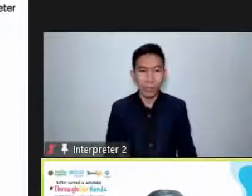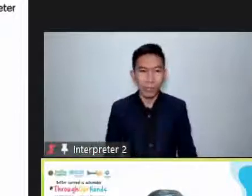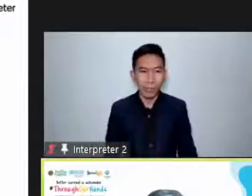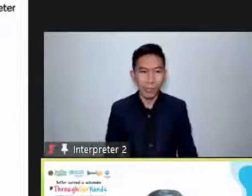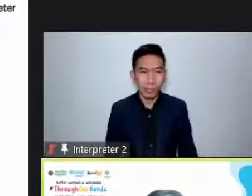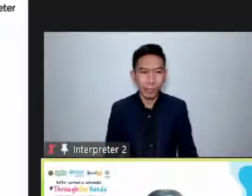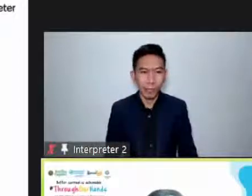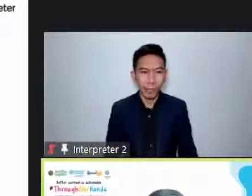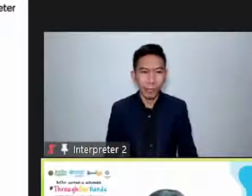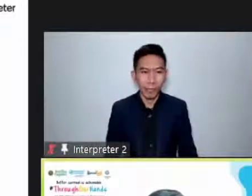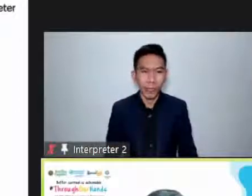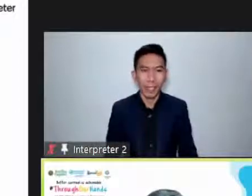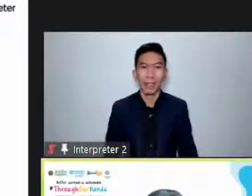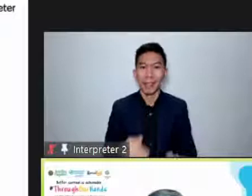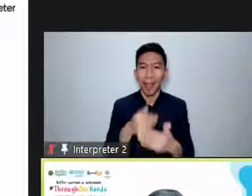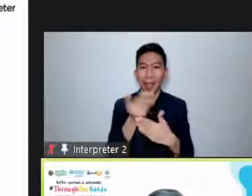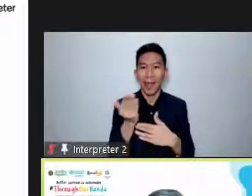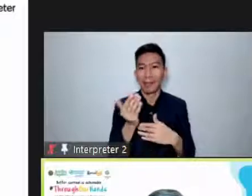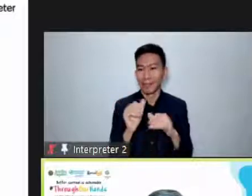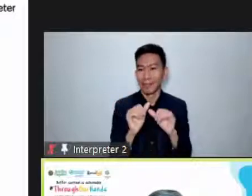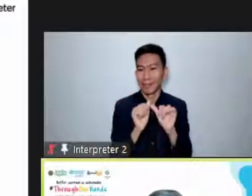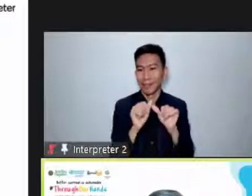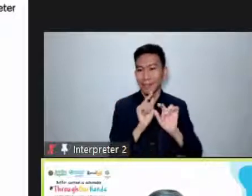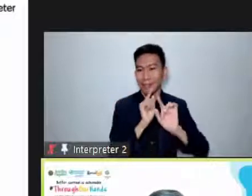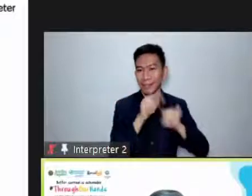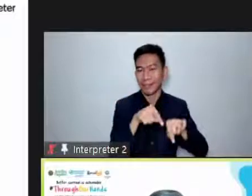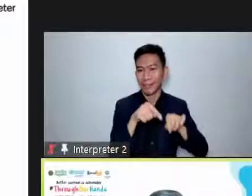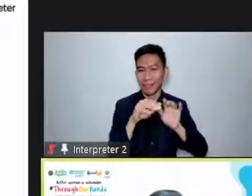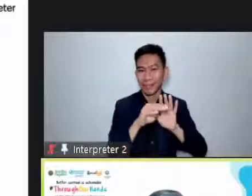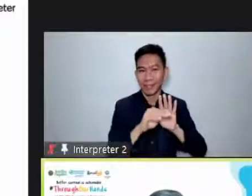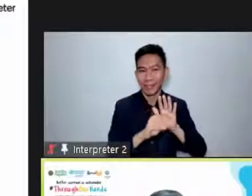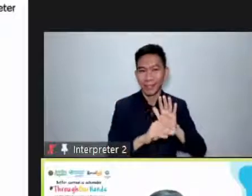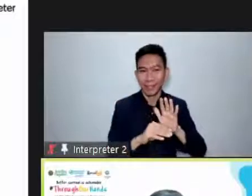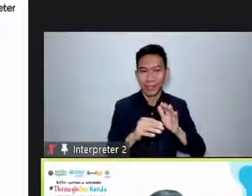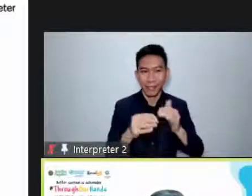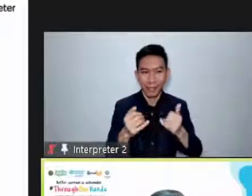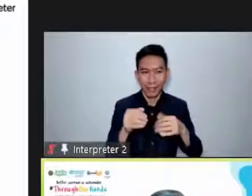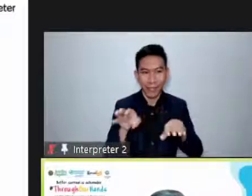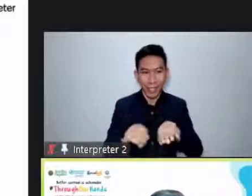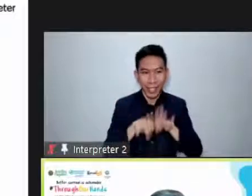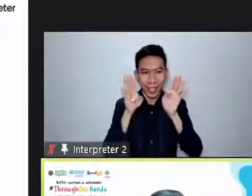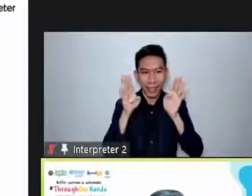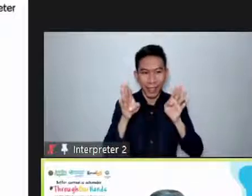Meron pang mga humahabol. Now it's an even Steven,